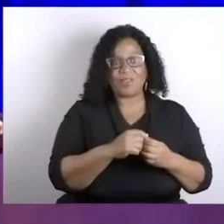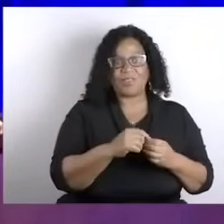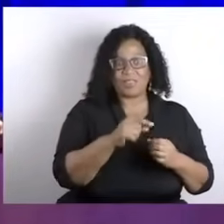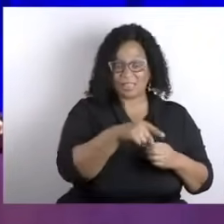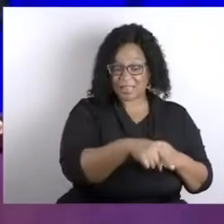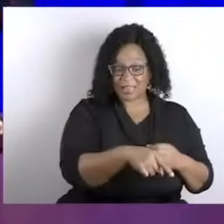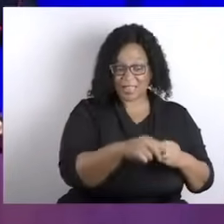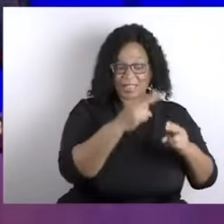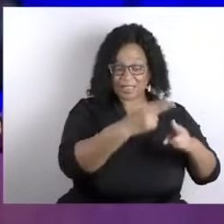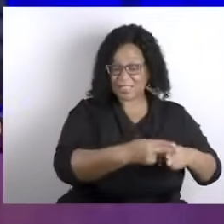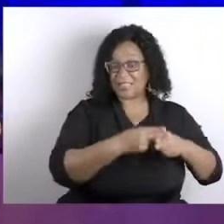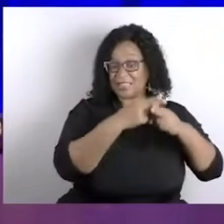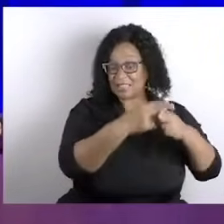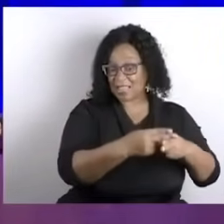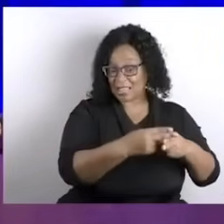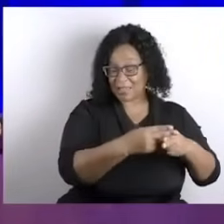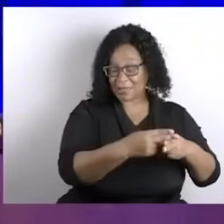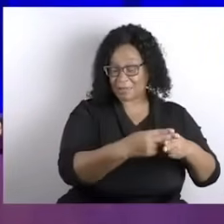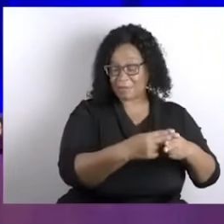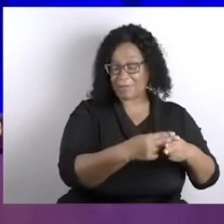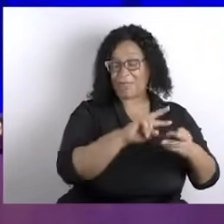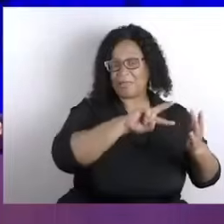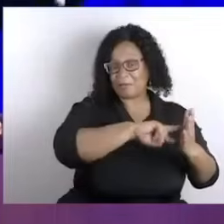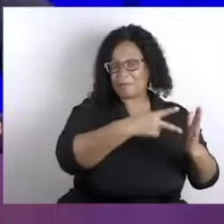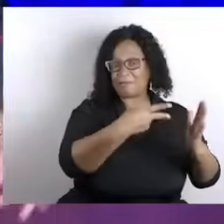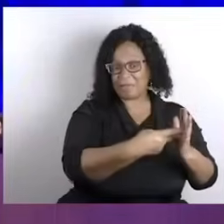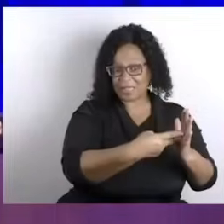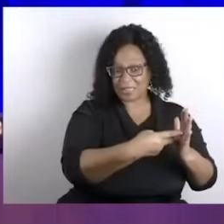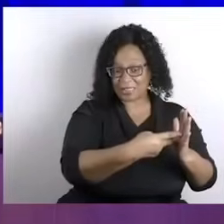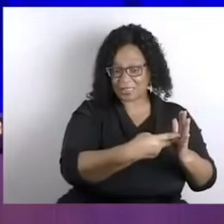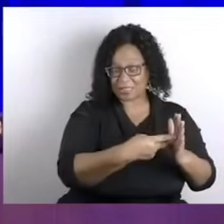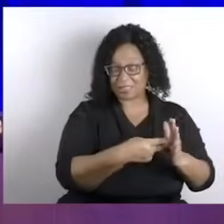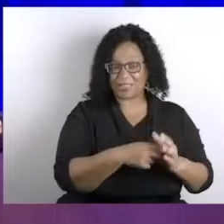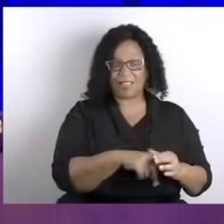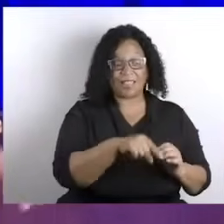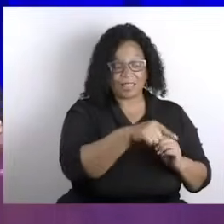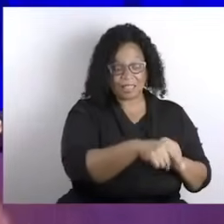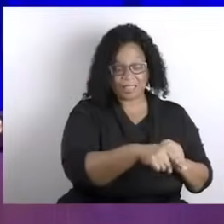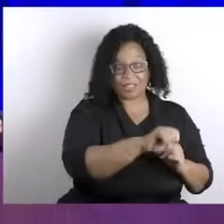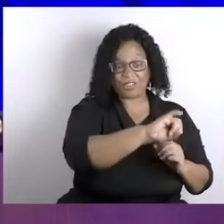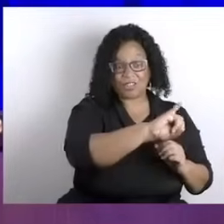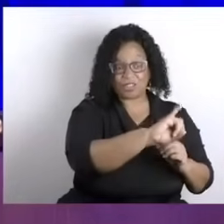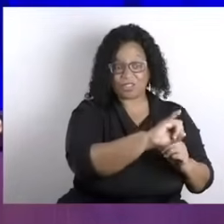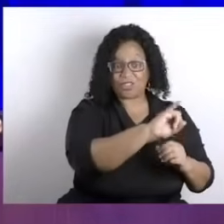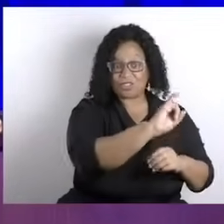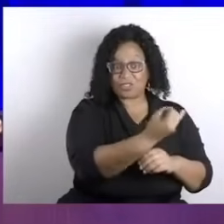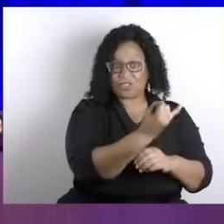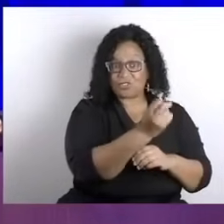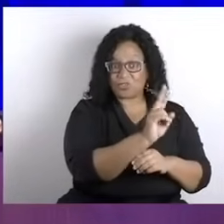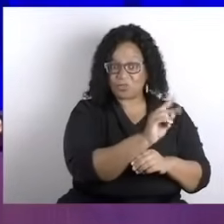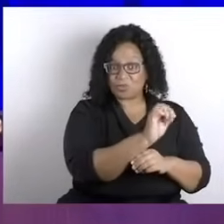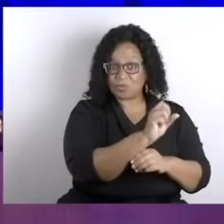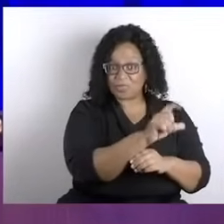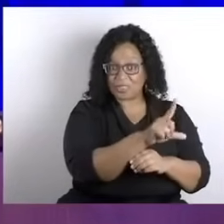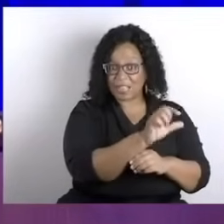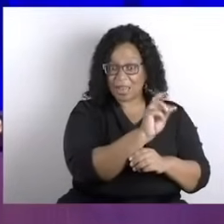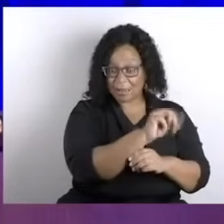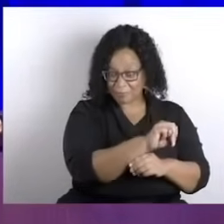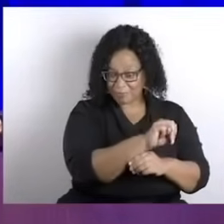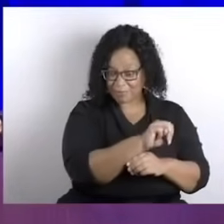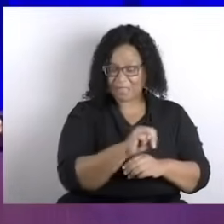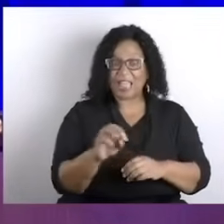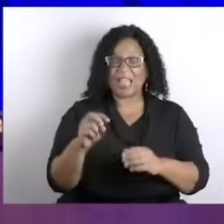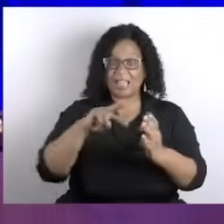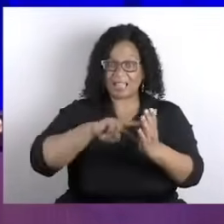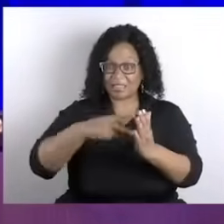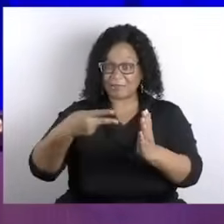is implied in the words Jerusalem and Judah. He says, I'm going to bring you back from Babylon, your place